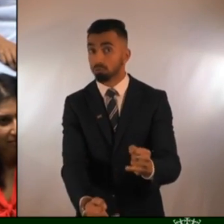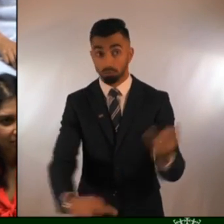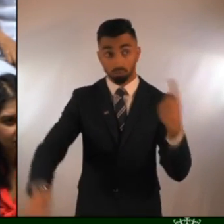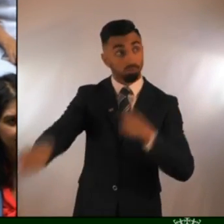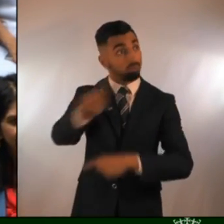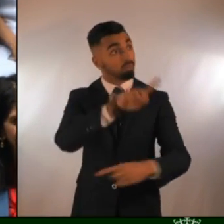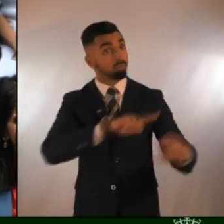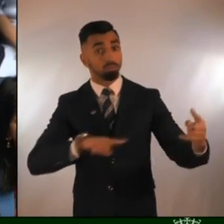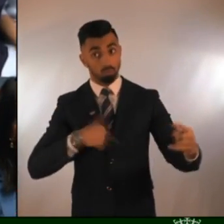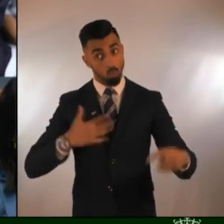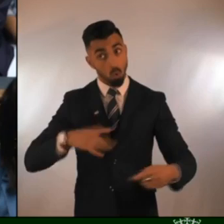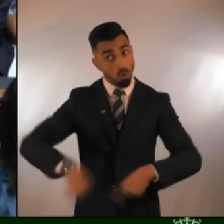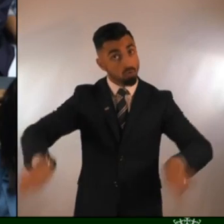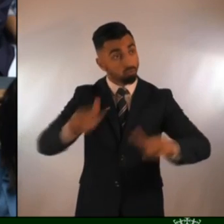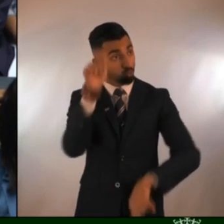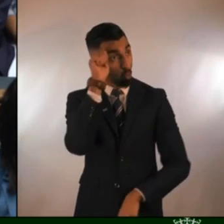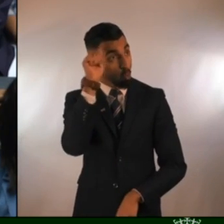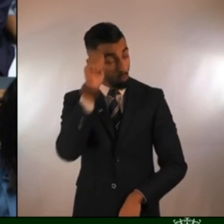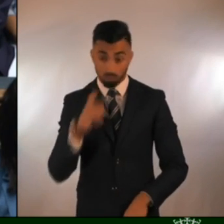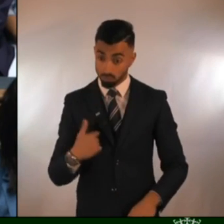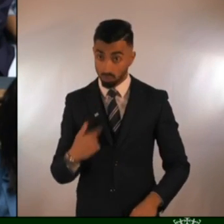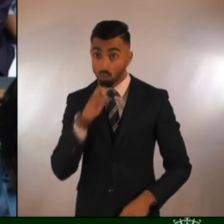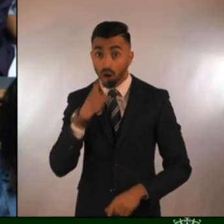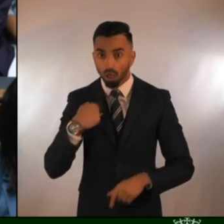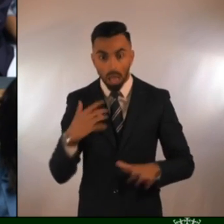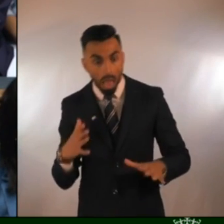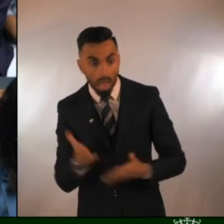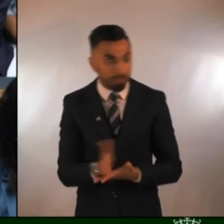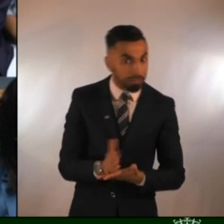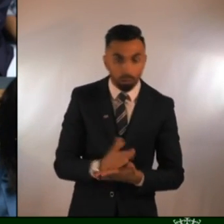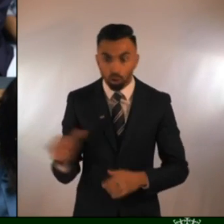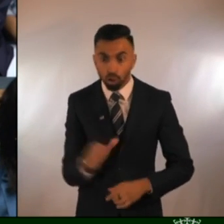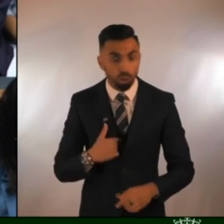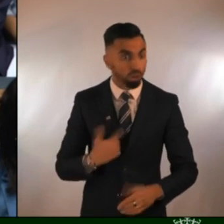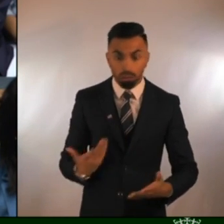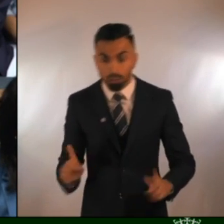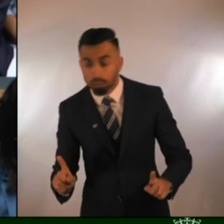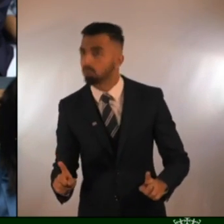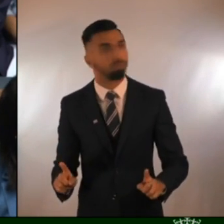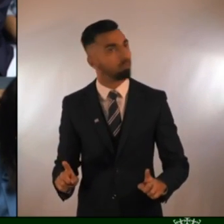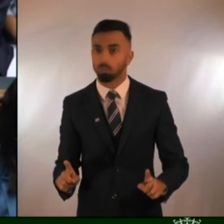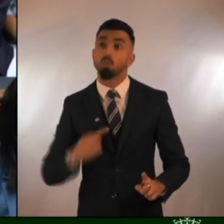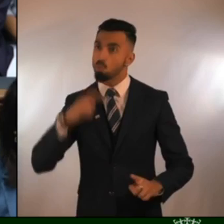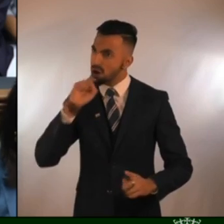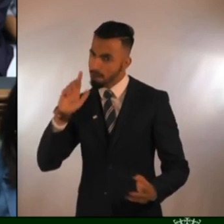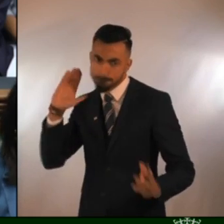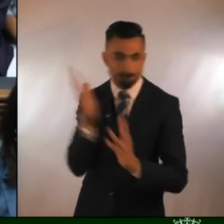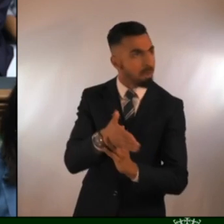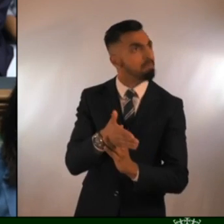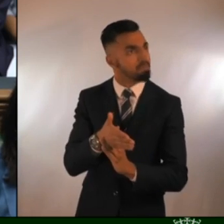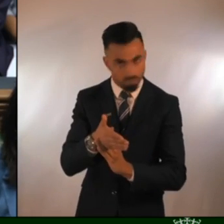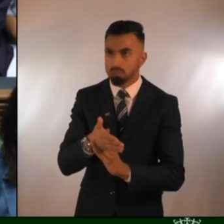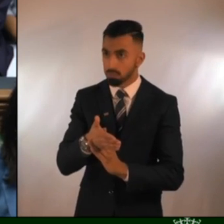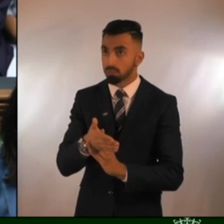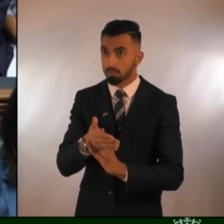not hesitate to act. I believe this represents one of the most comprehensive economic responses of